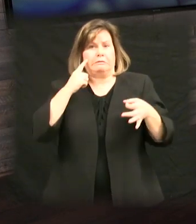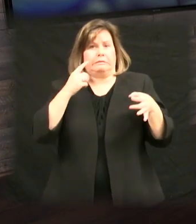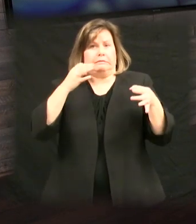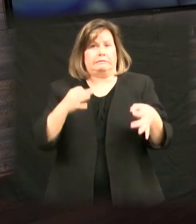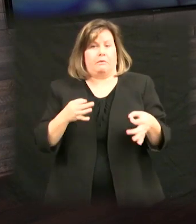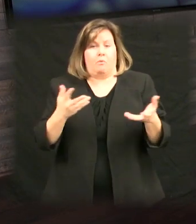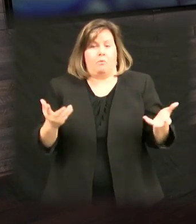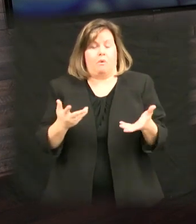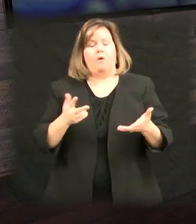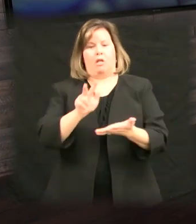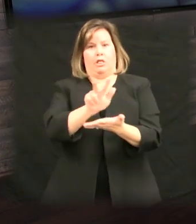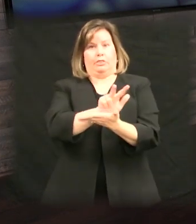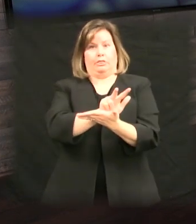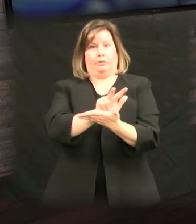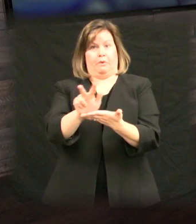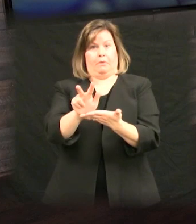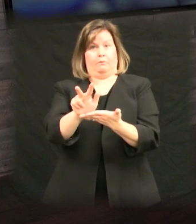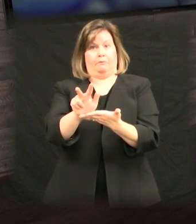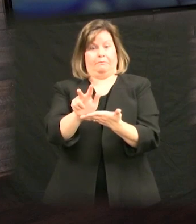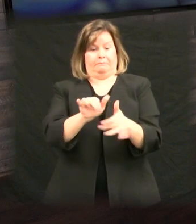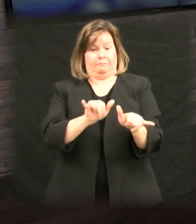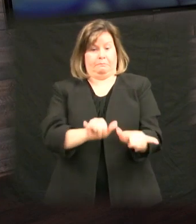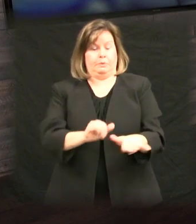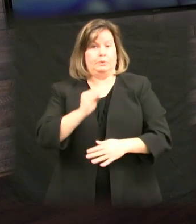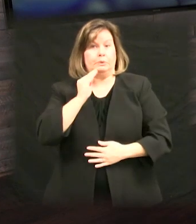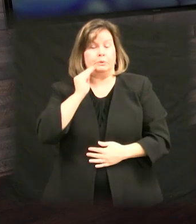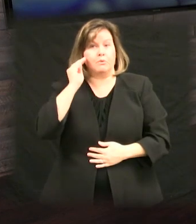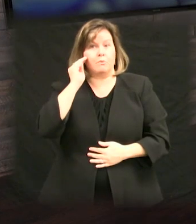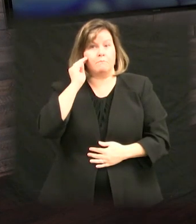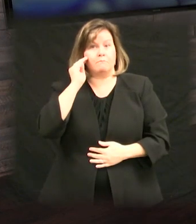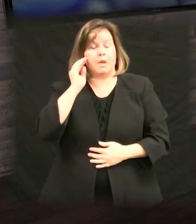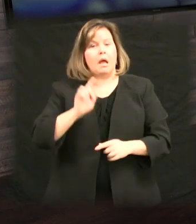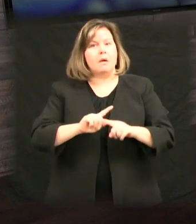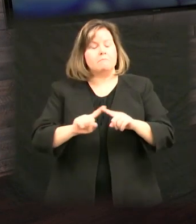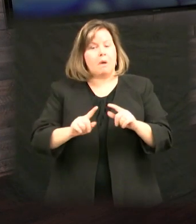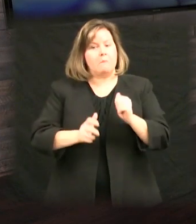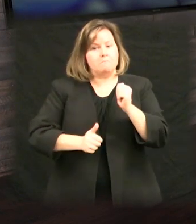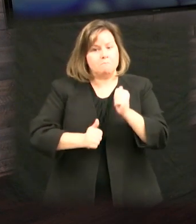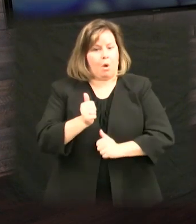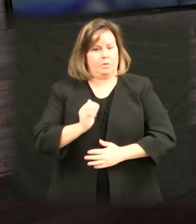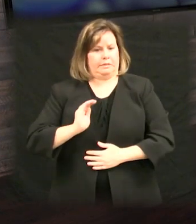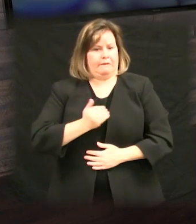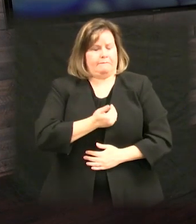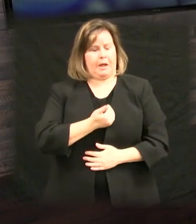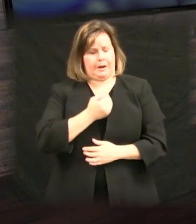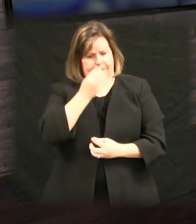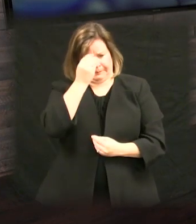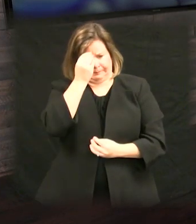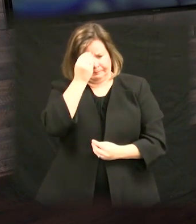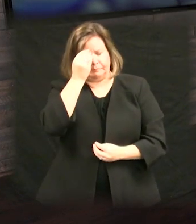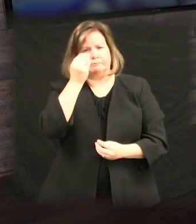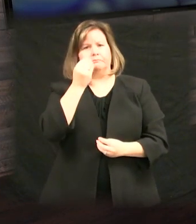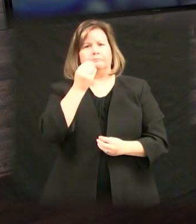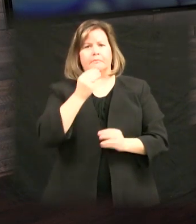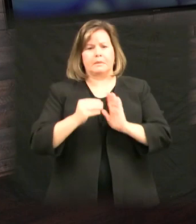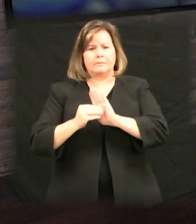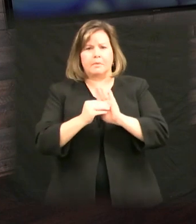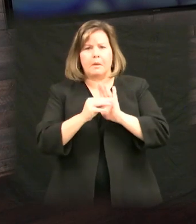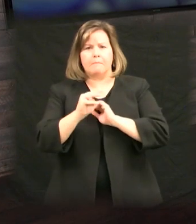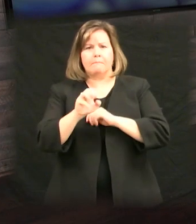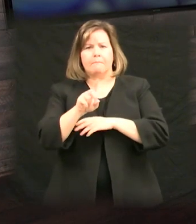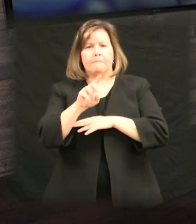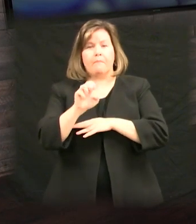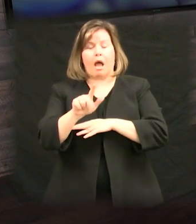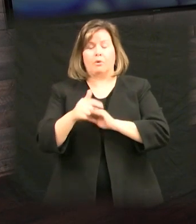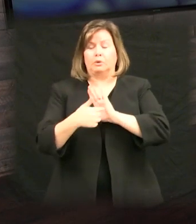weeks, most of the models show that this epidemic is going to really play out over the course of the